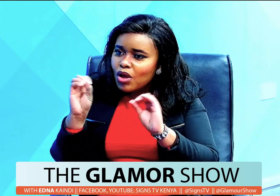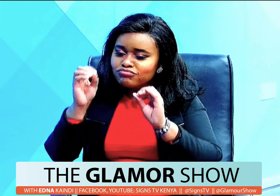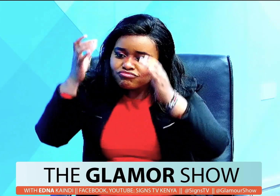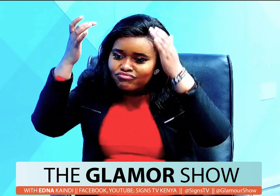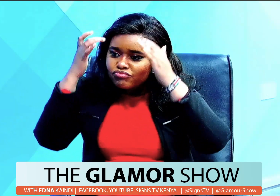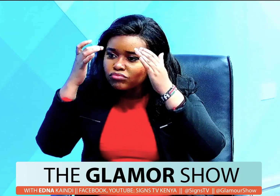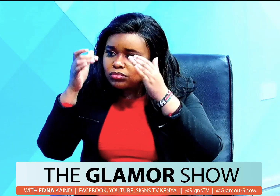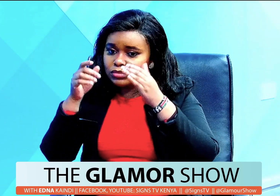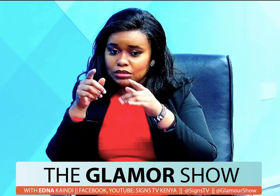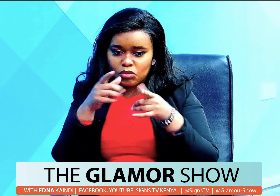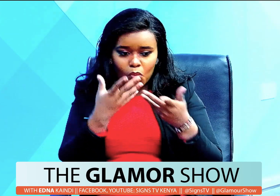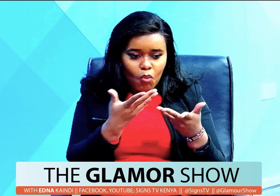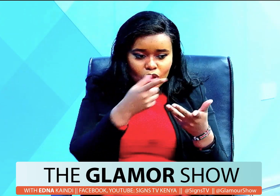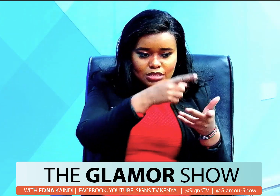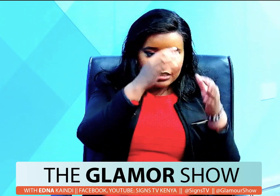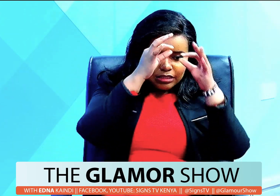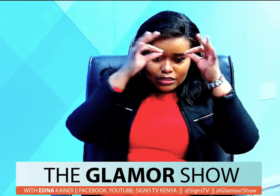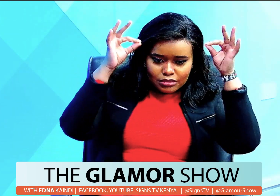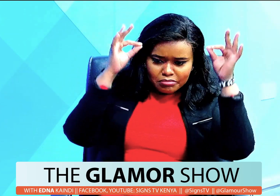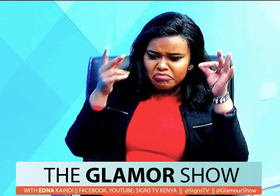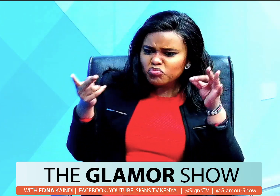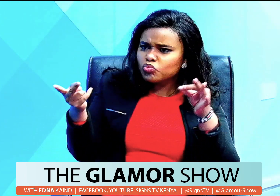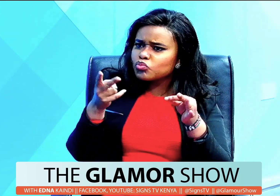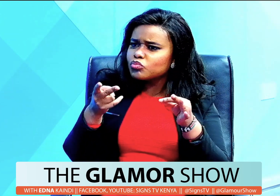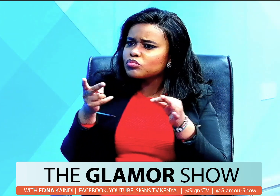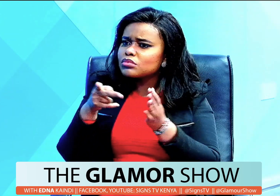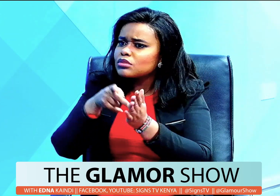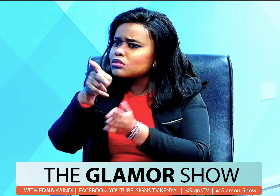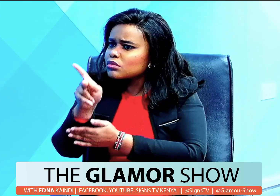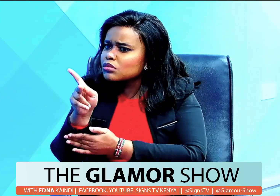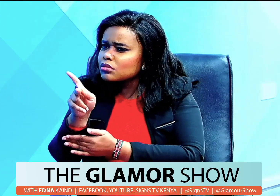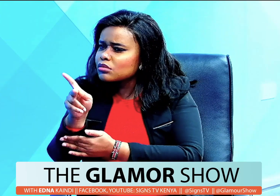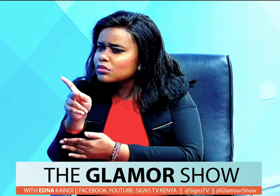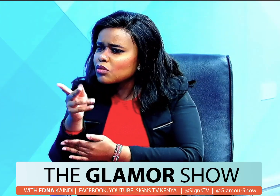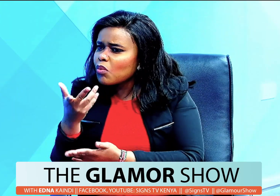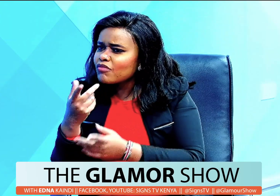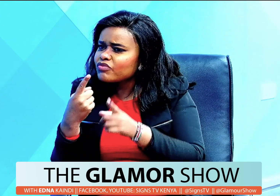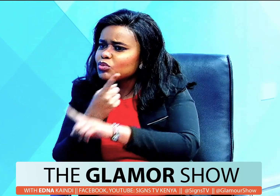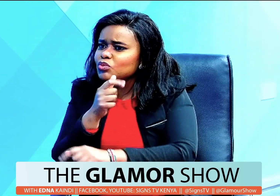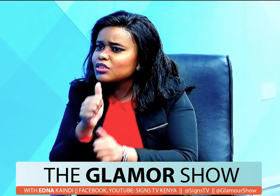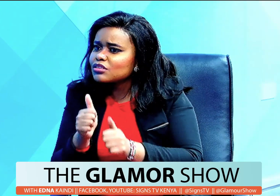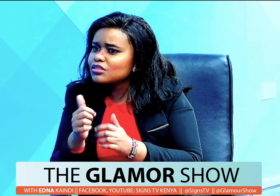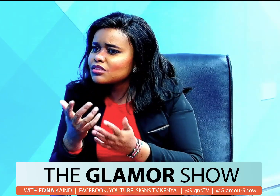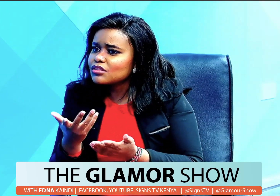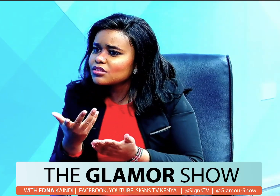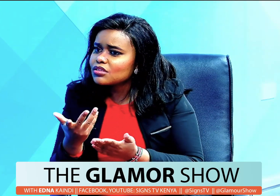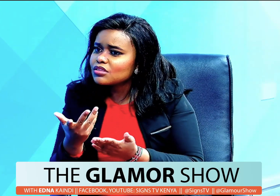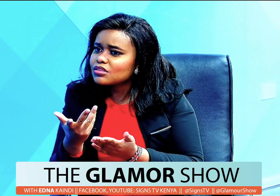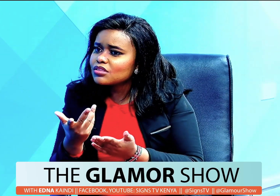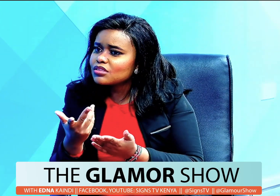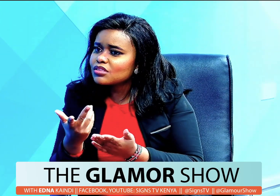Yeah. And then we have others which